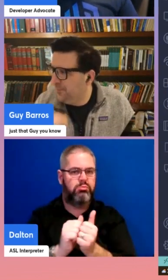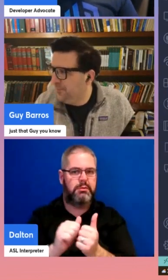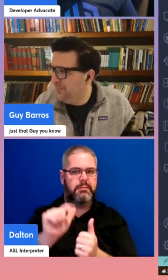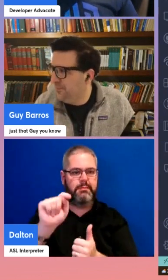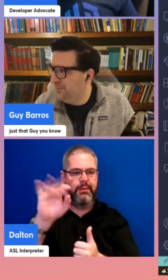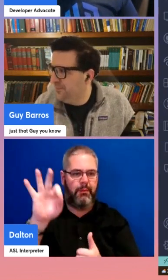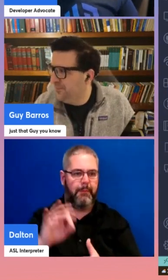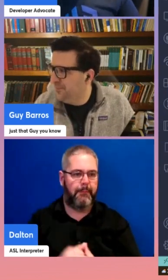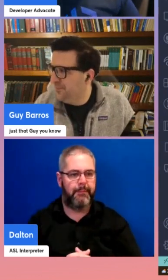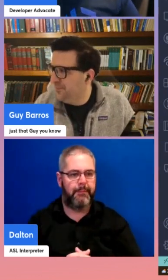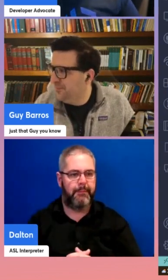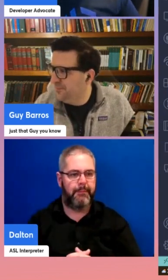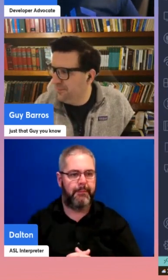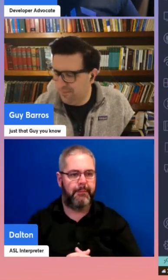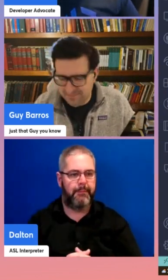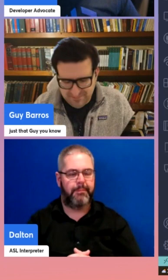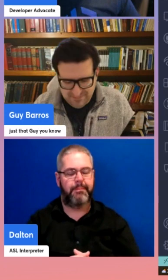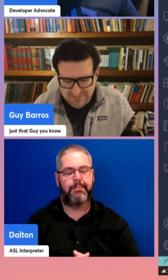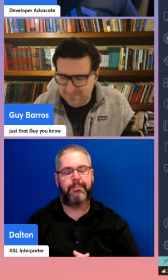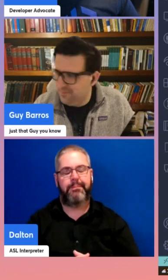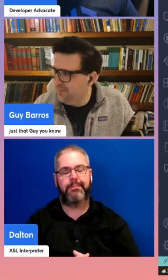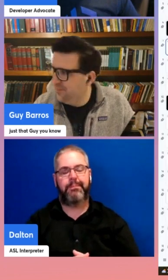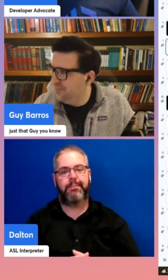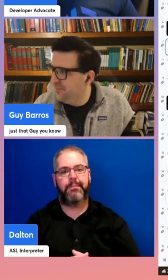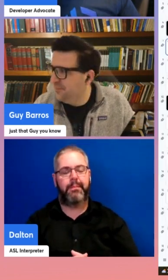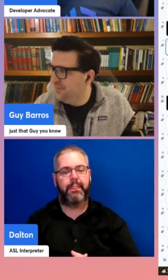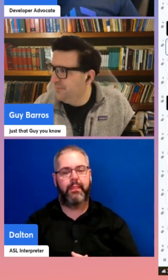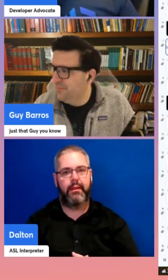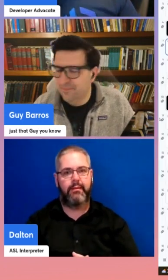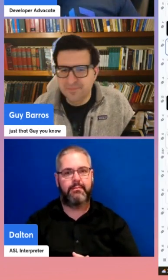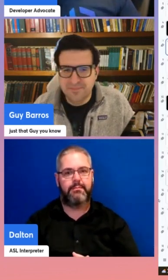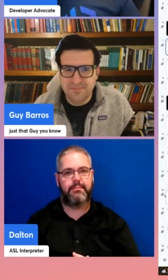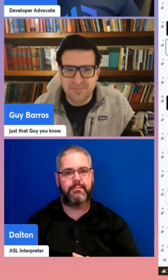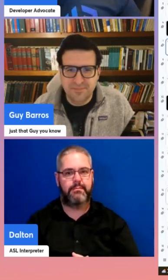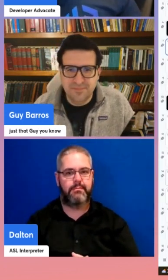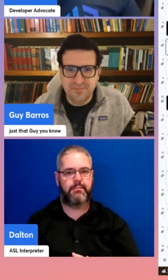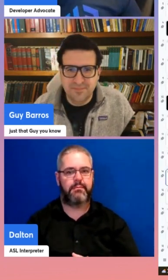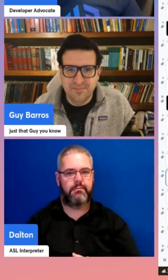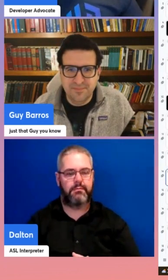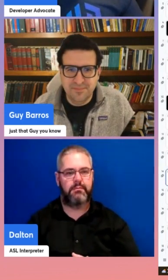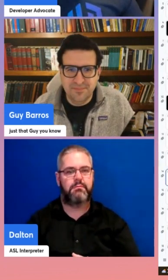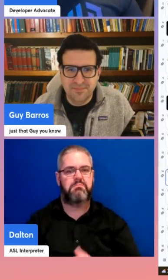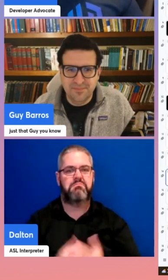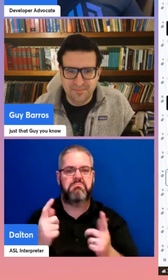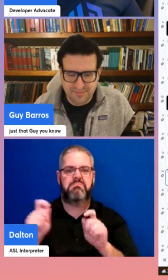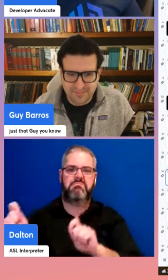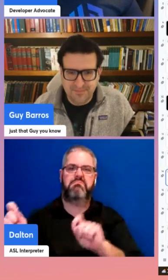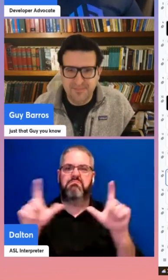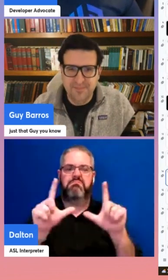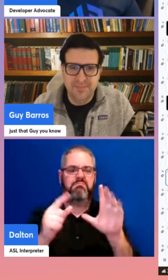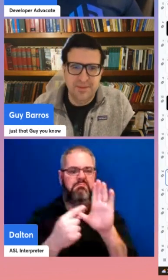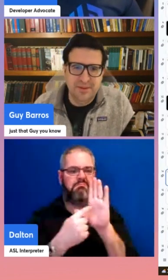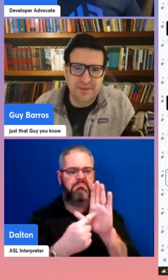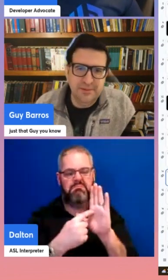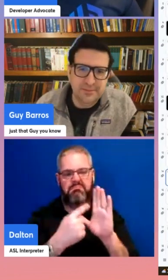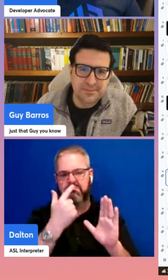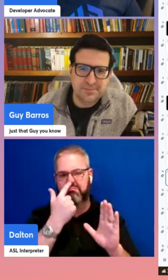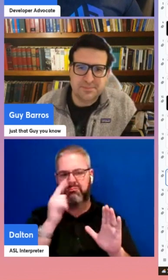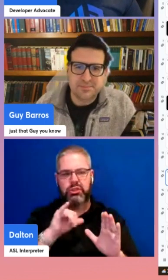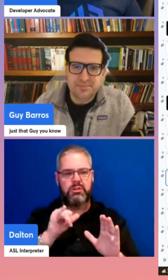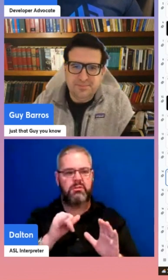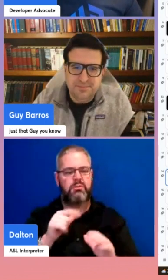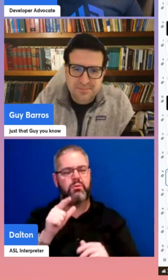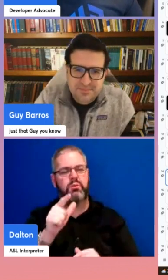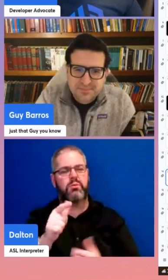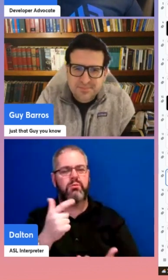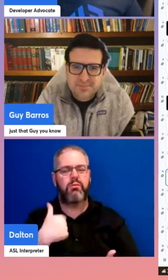So actually, let's just quickly pop up a diagram. Now, you probably watched some talks